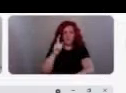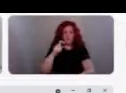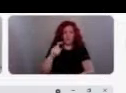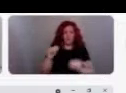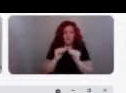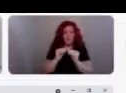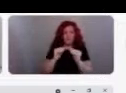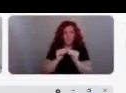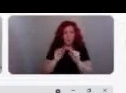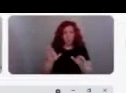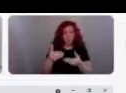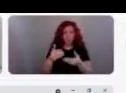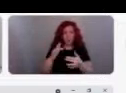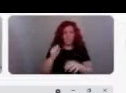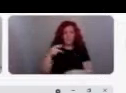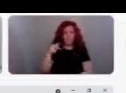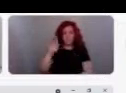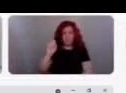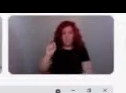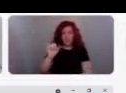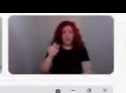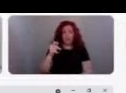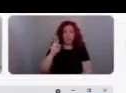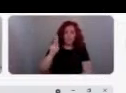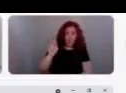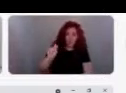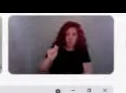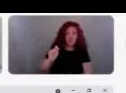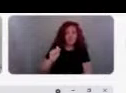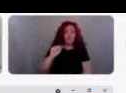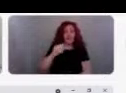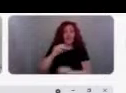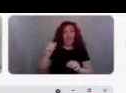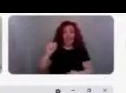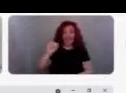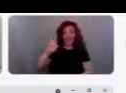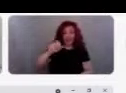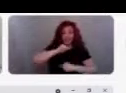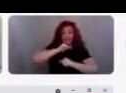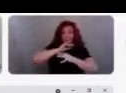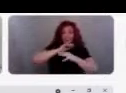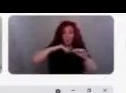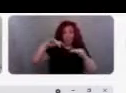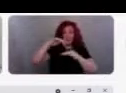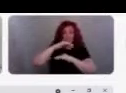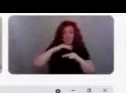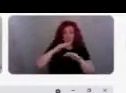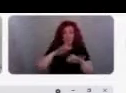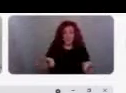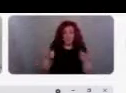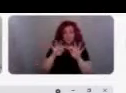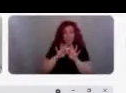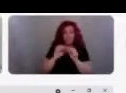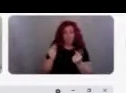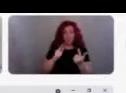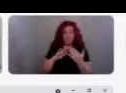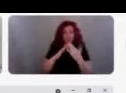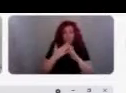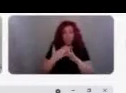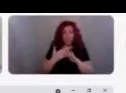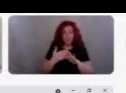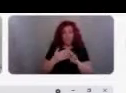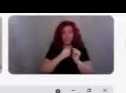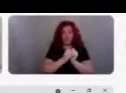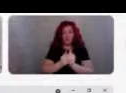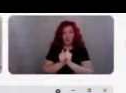spaces like parks and no more pollution it is important to that our community remains